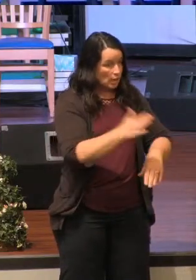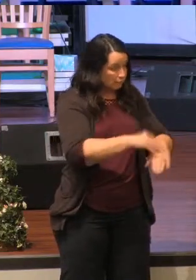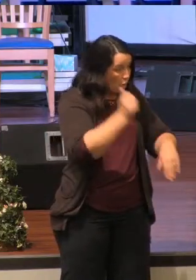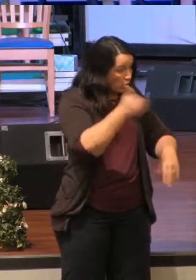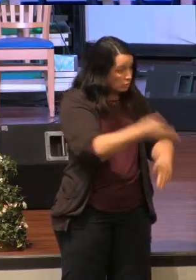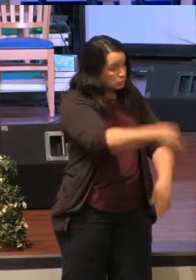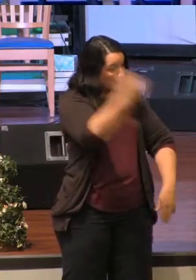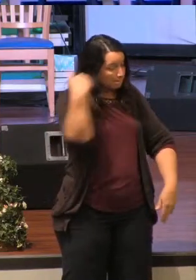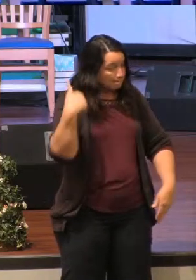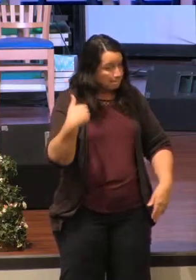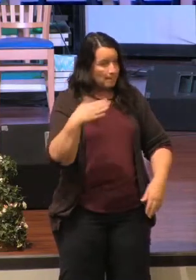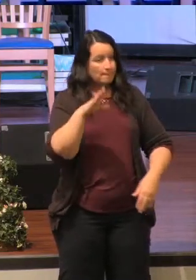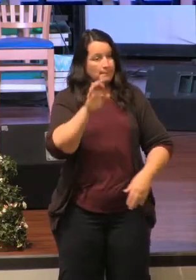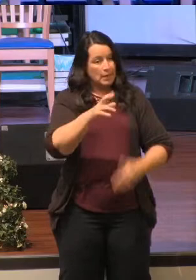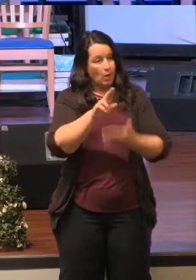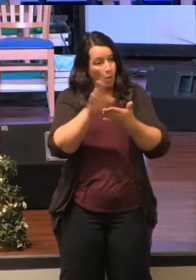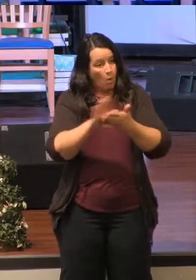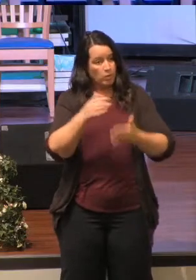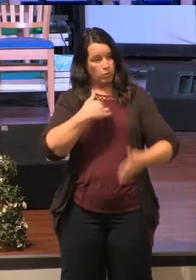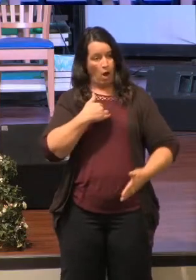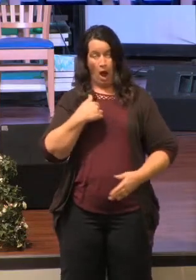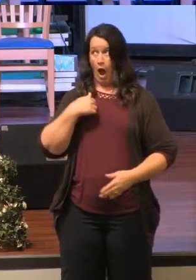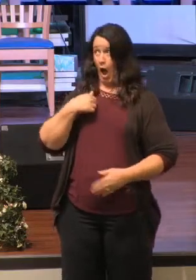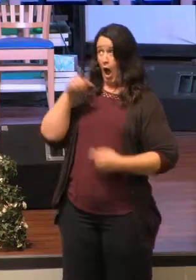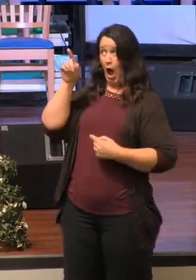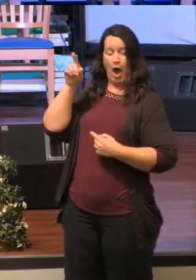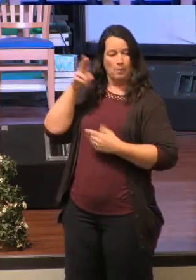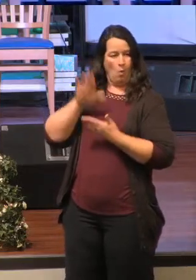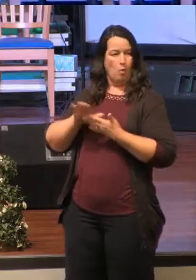world. Be ye holy, for I am holy,